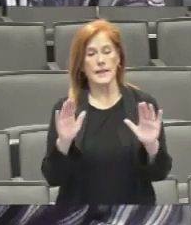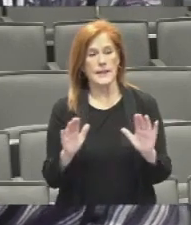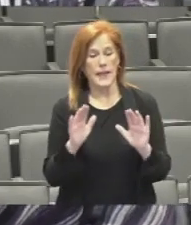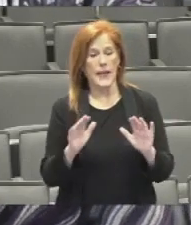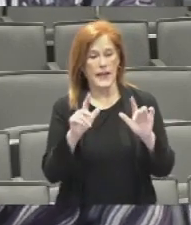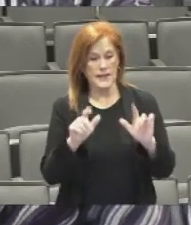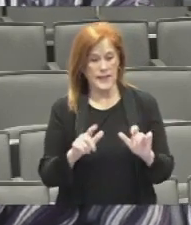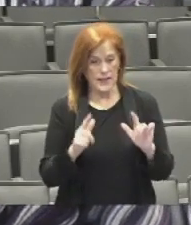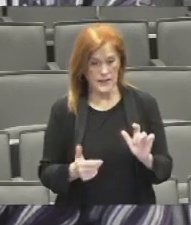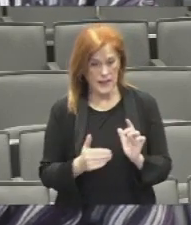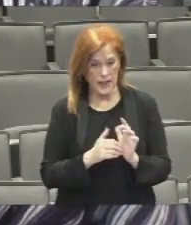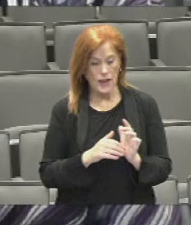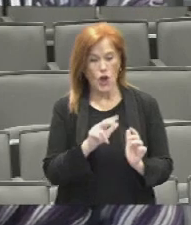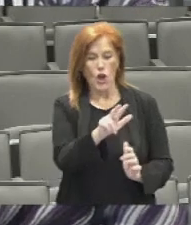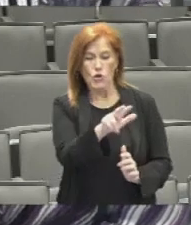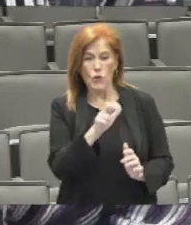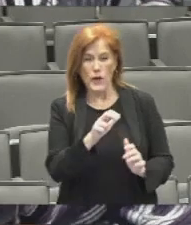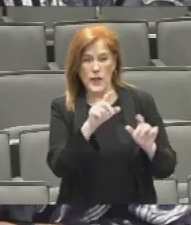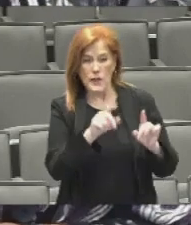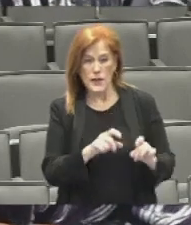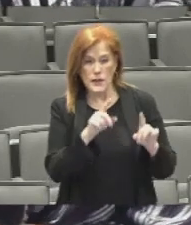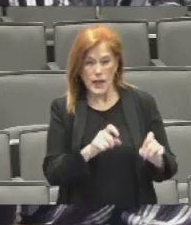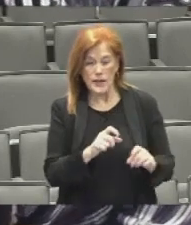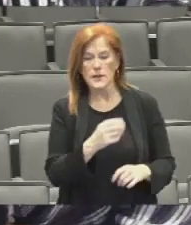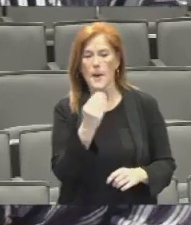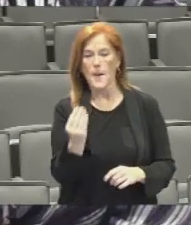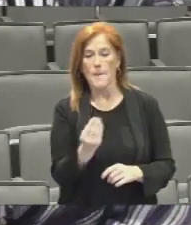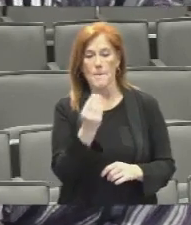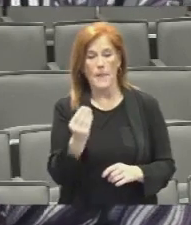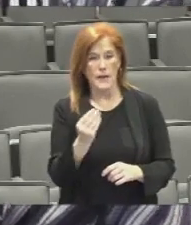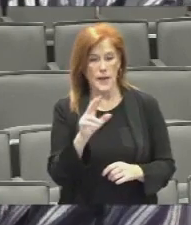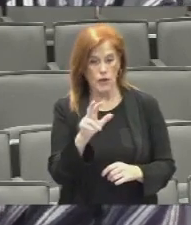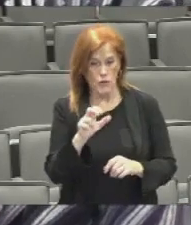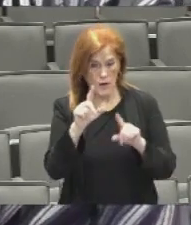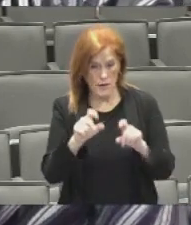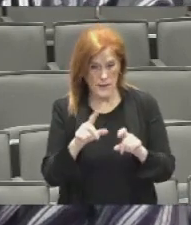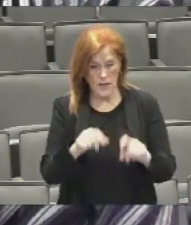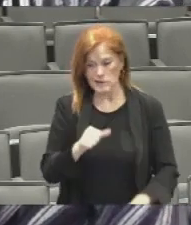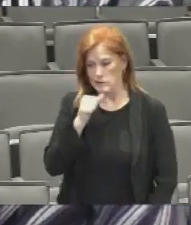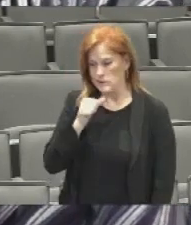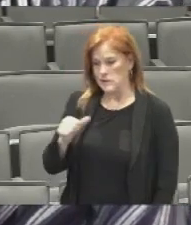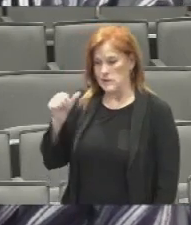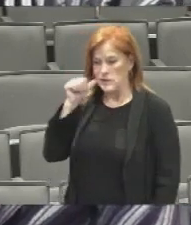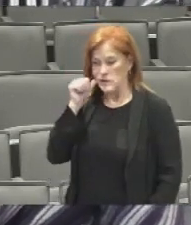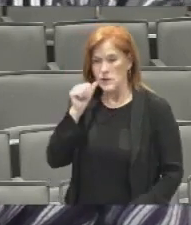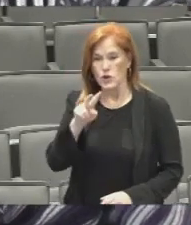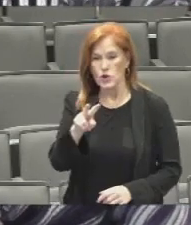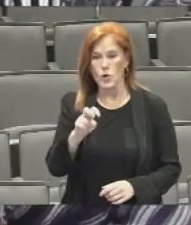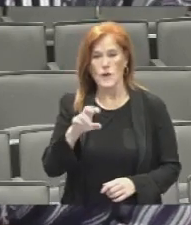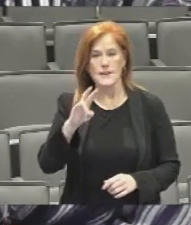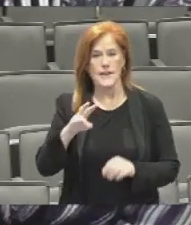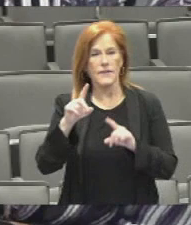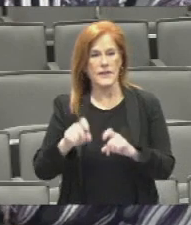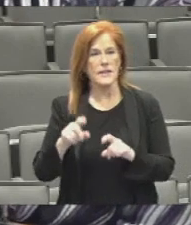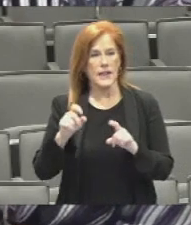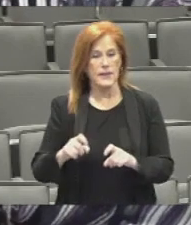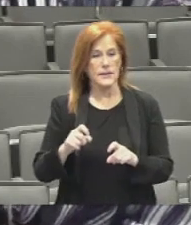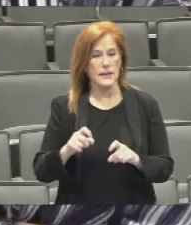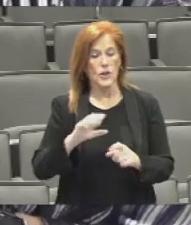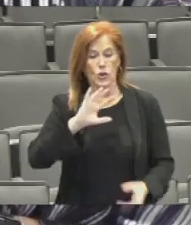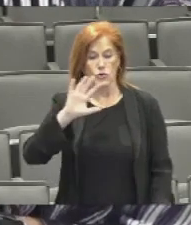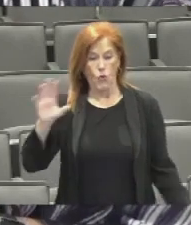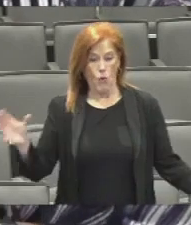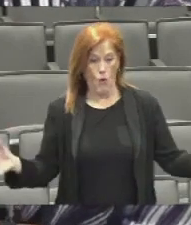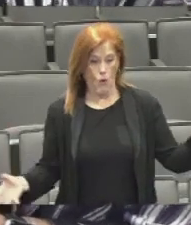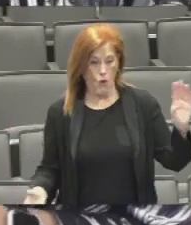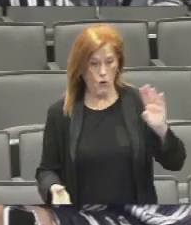300 tests were done. On Monday, 300 tests. And yesterday, 207 tests. So altogether